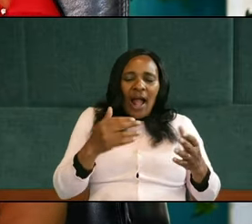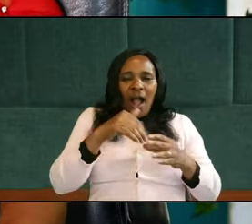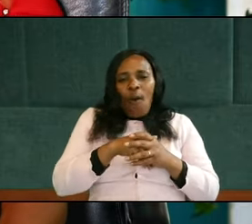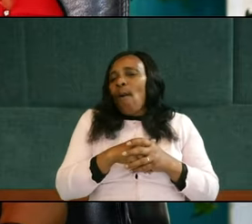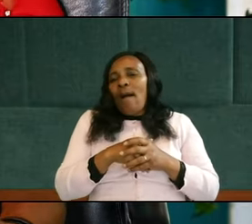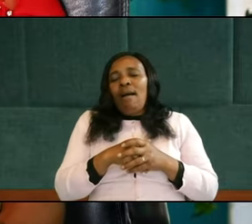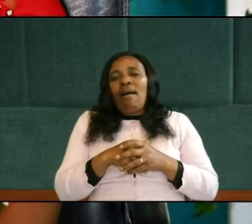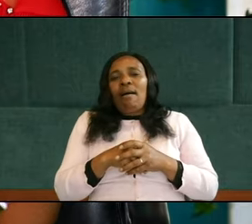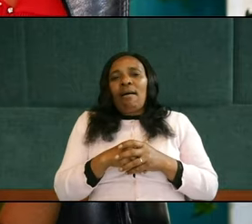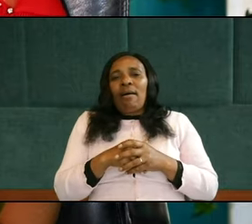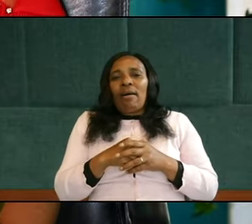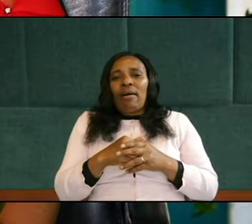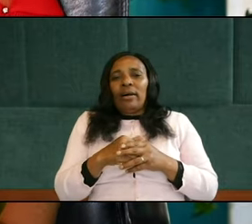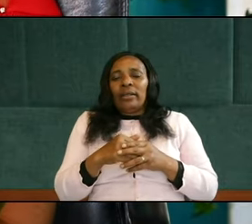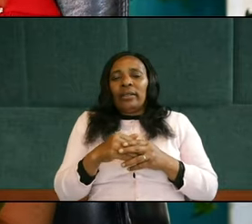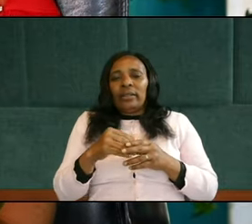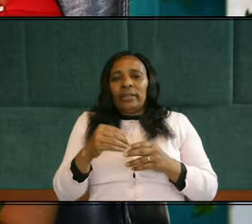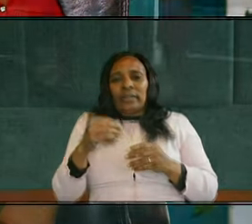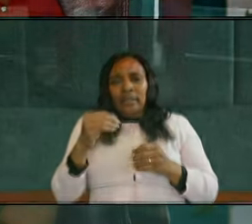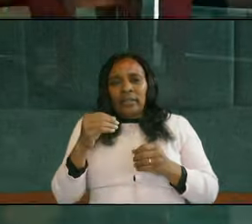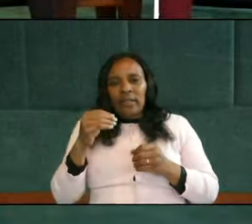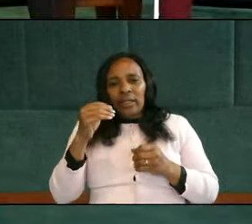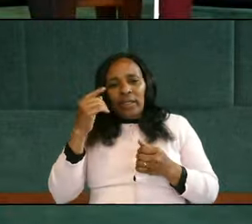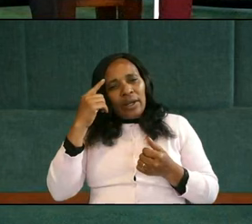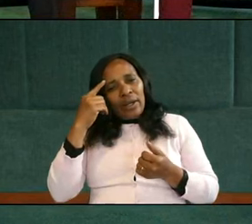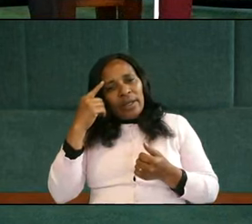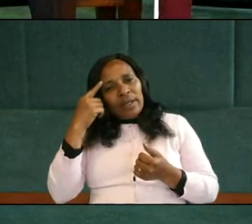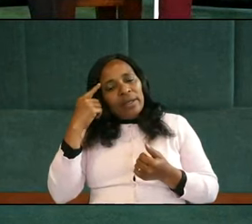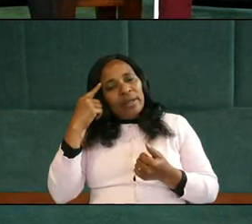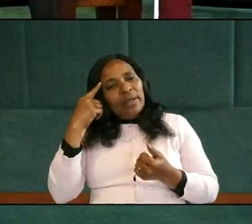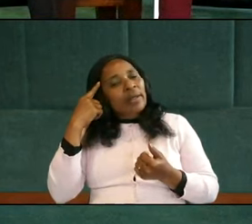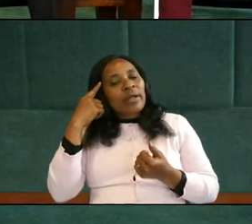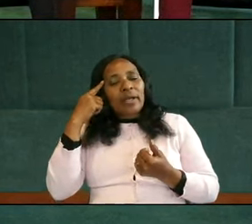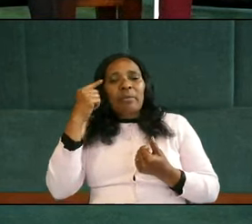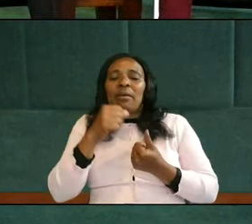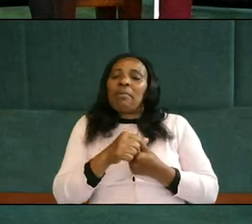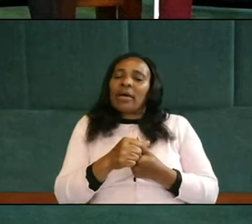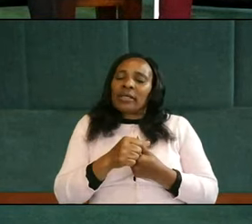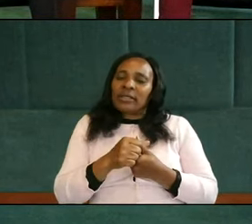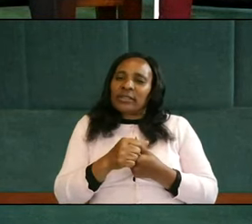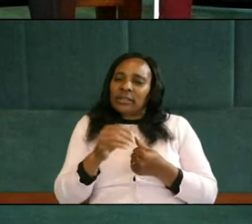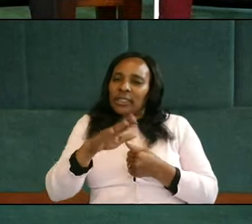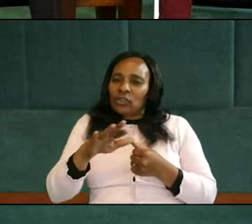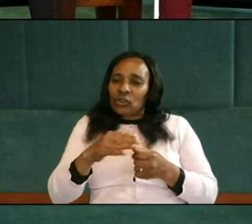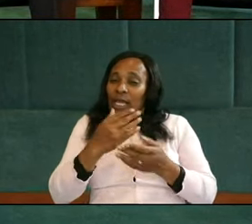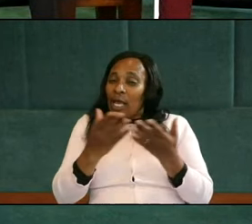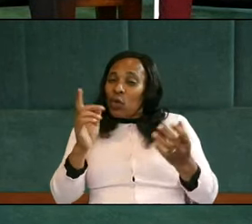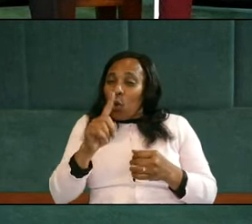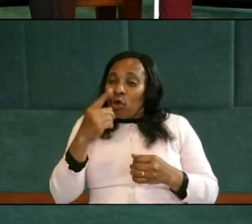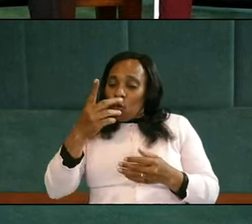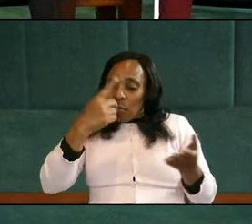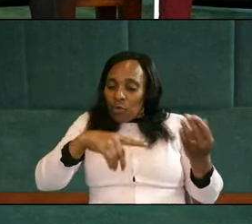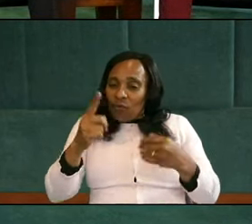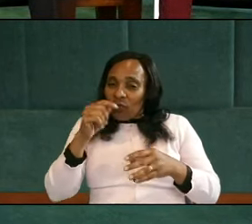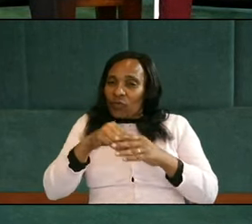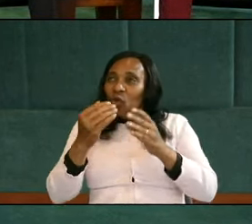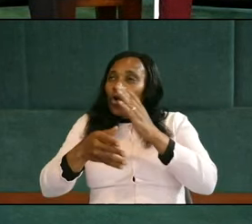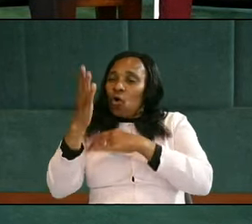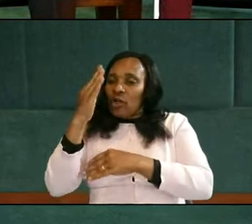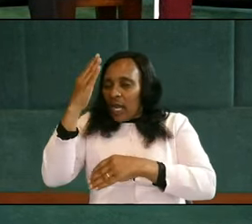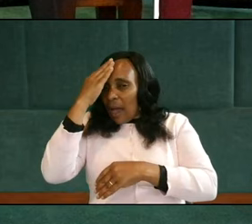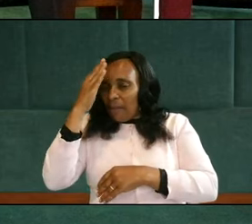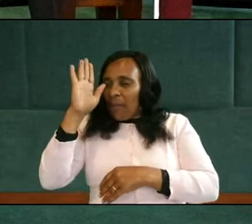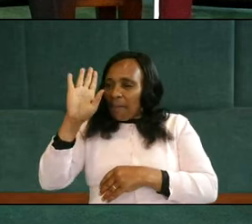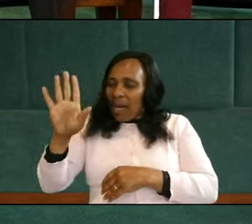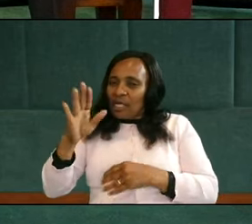section? So Misati, you can take us through that. So whoever under the reproof of God will humble their soul with